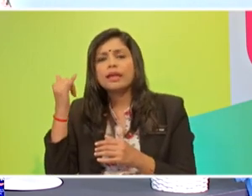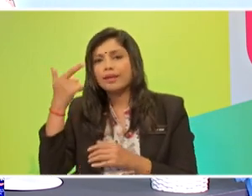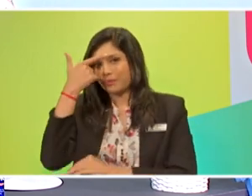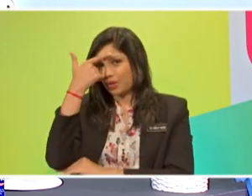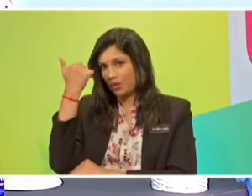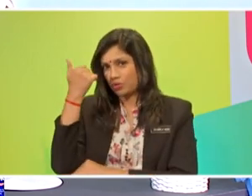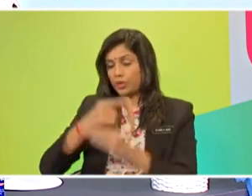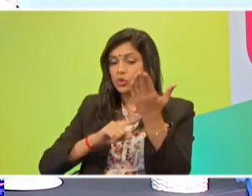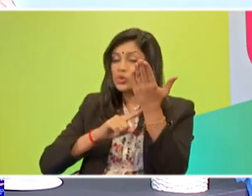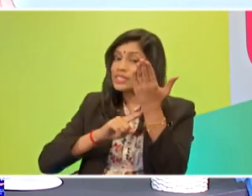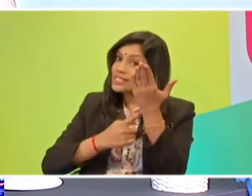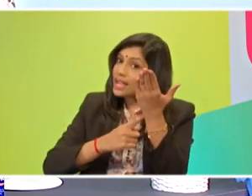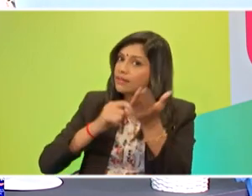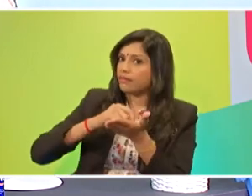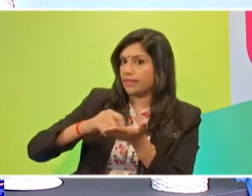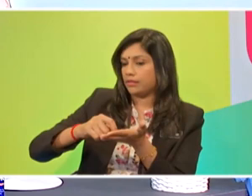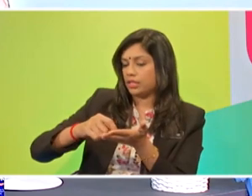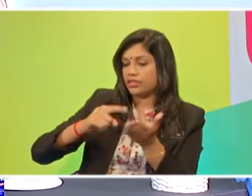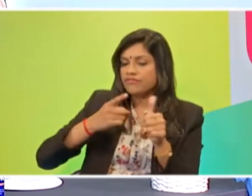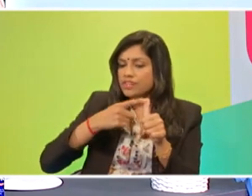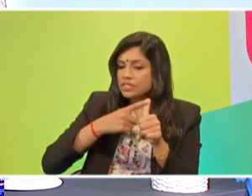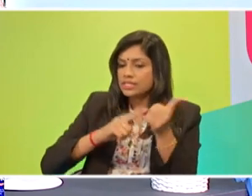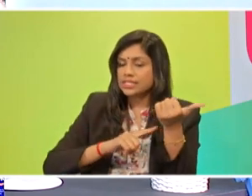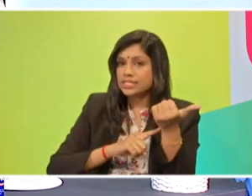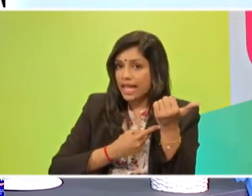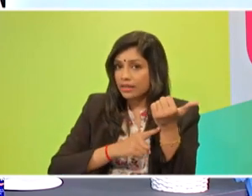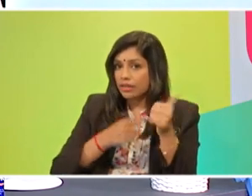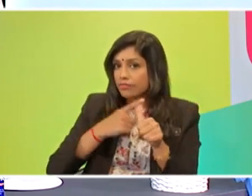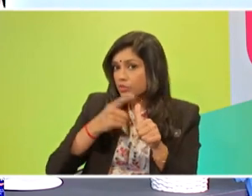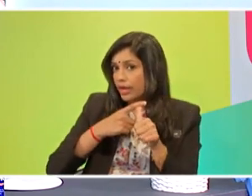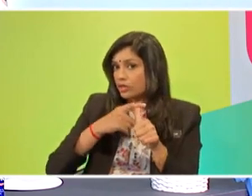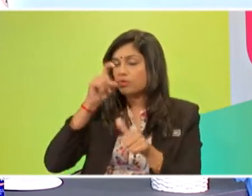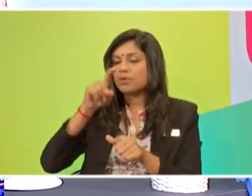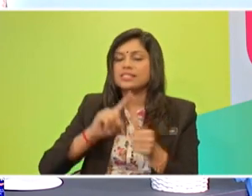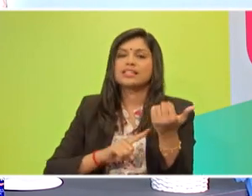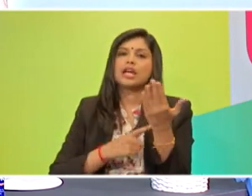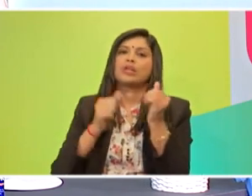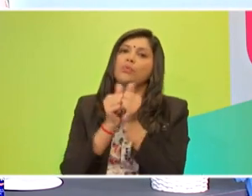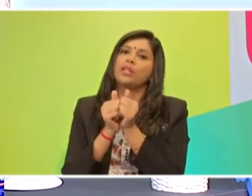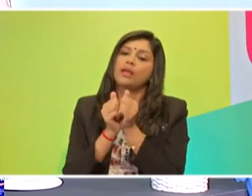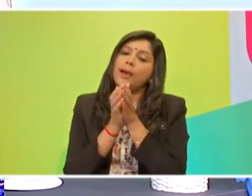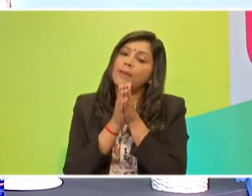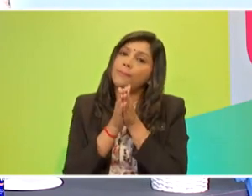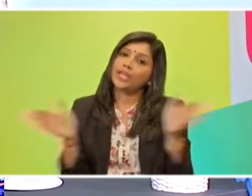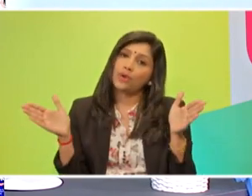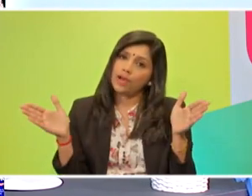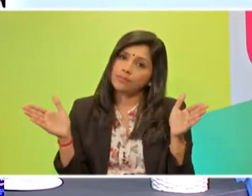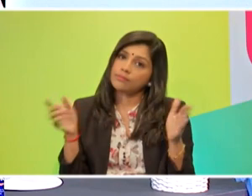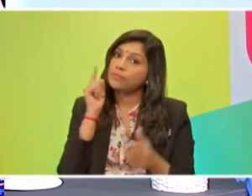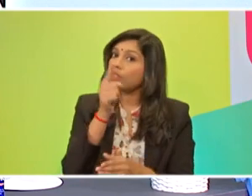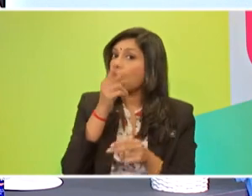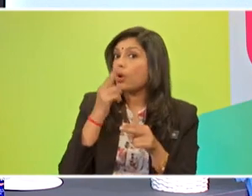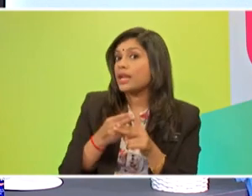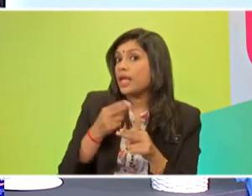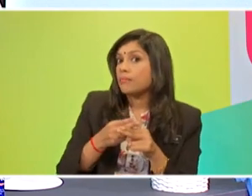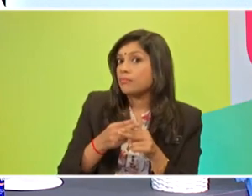writing, when we start writing sentences, we have to start with the capital letters and then we have to